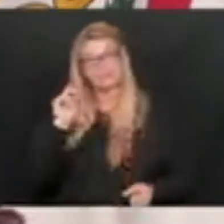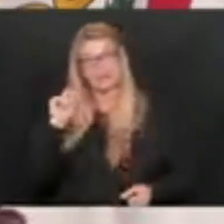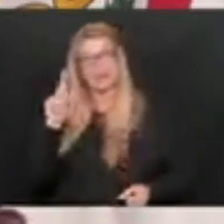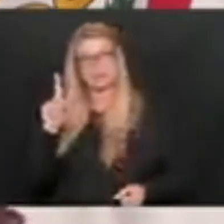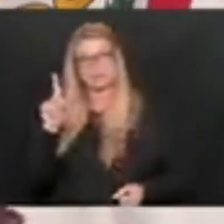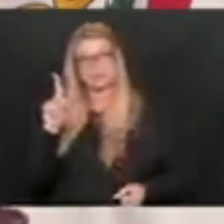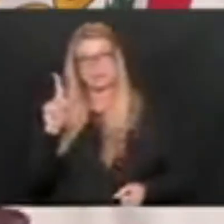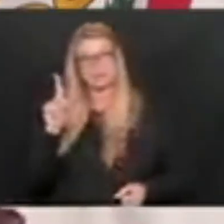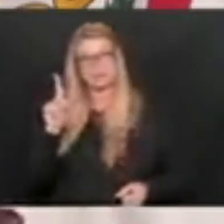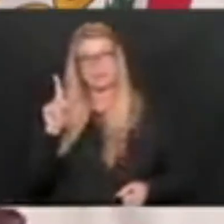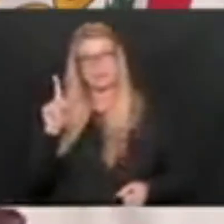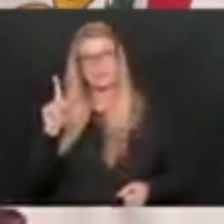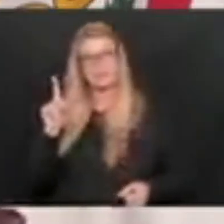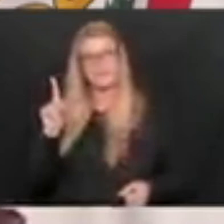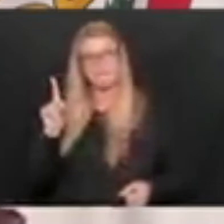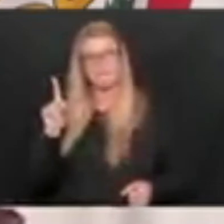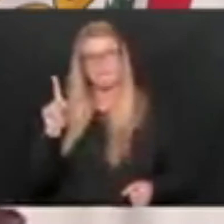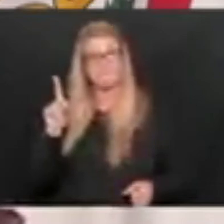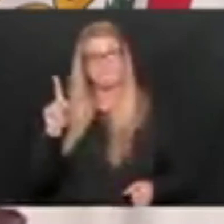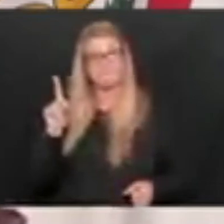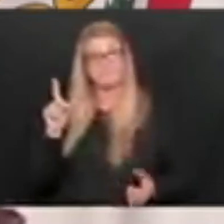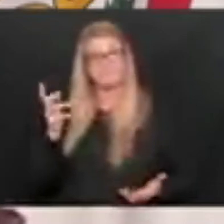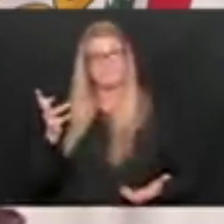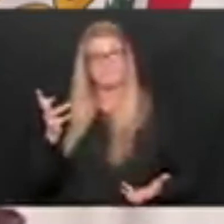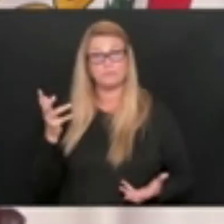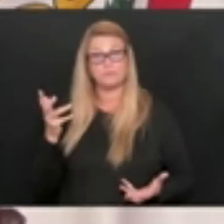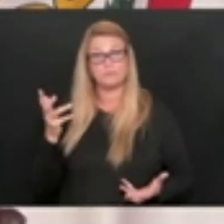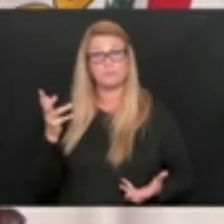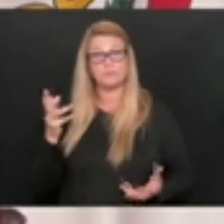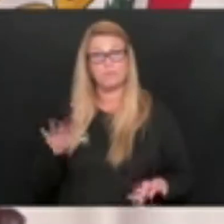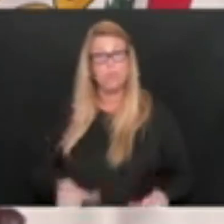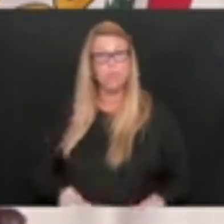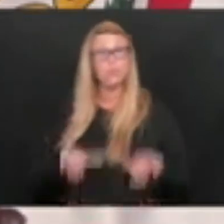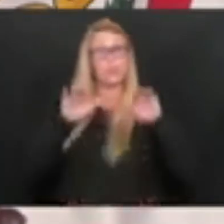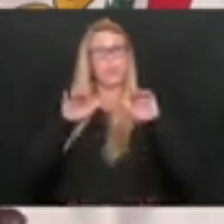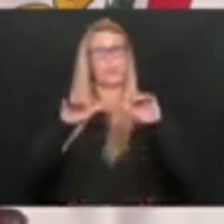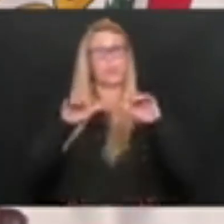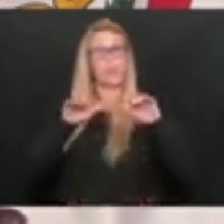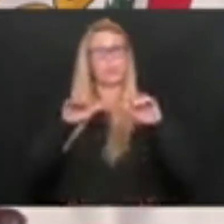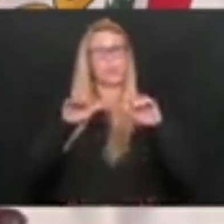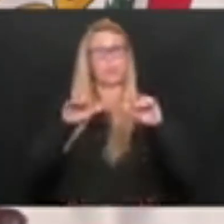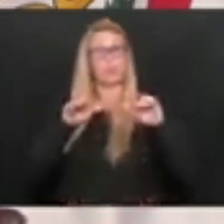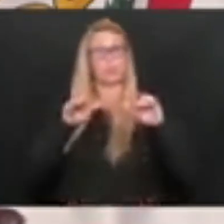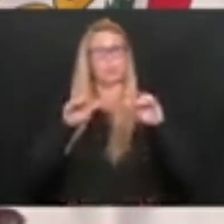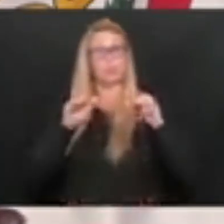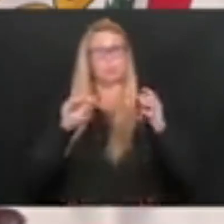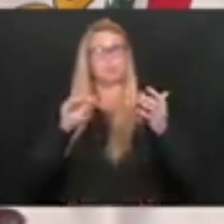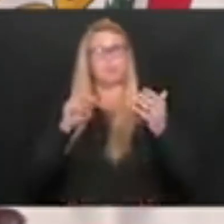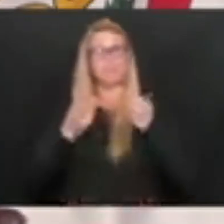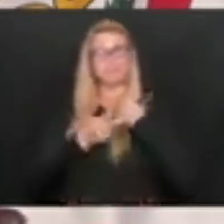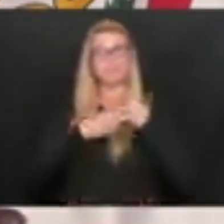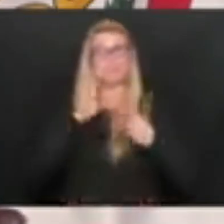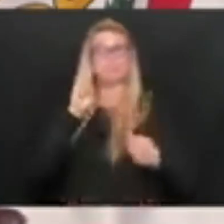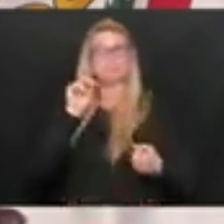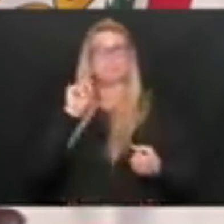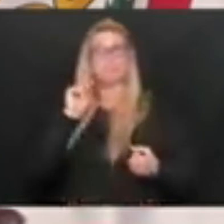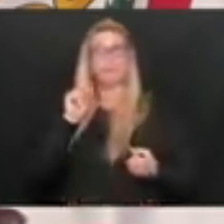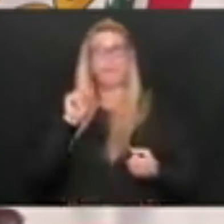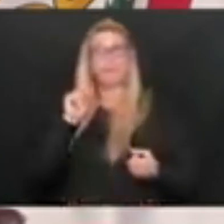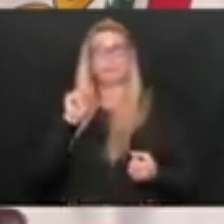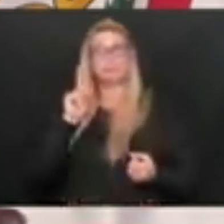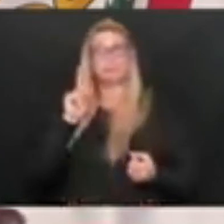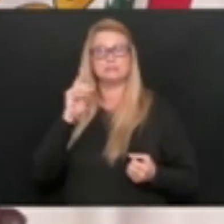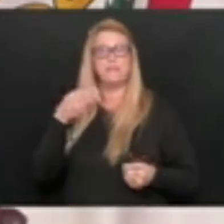but in growing up as a kid, savings bonds were given